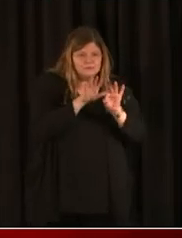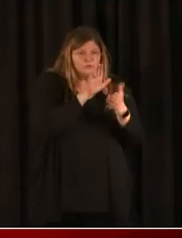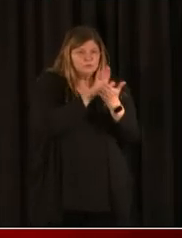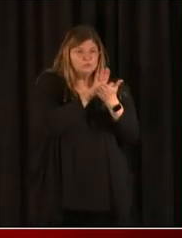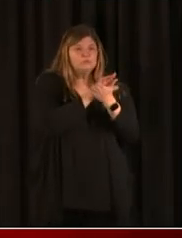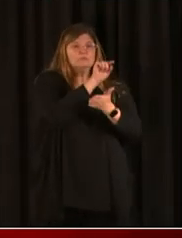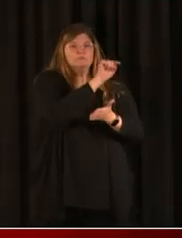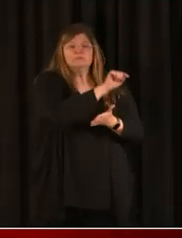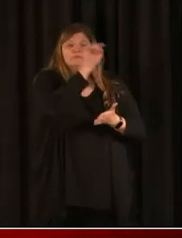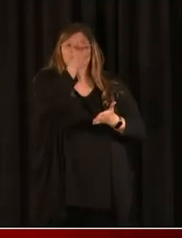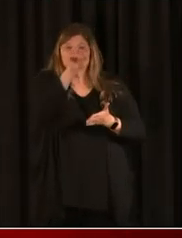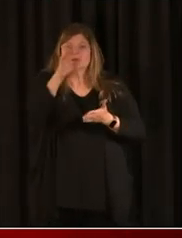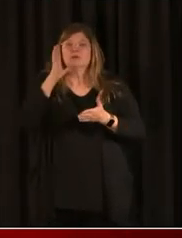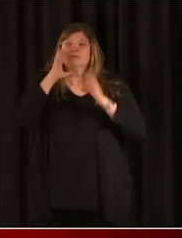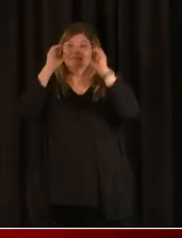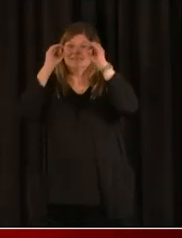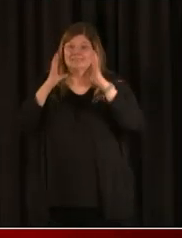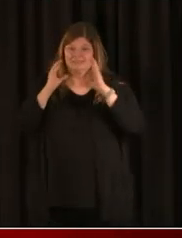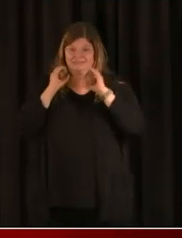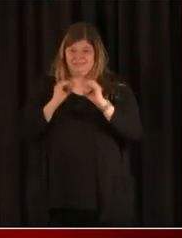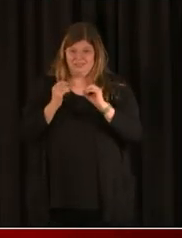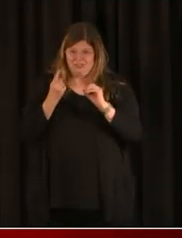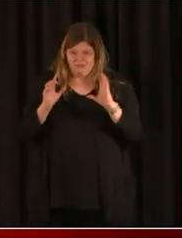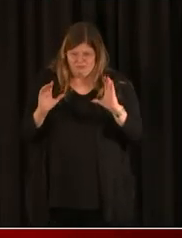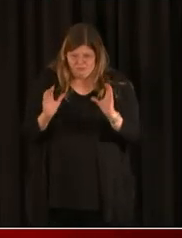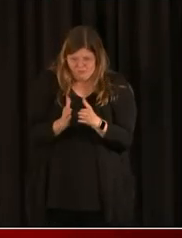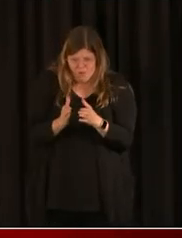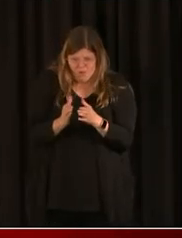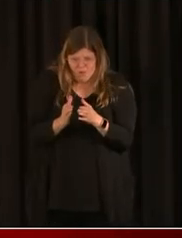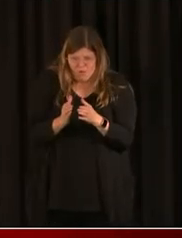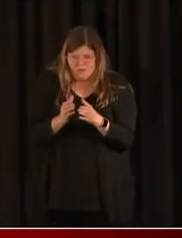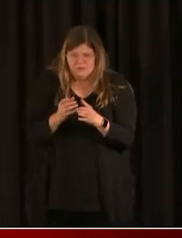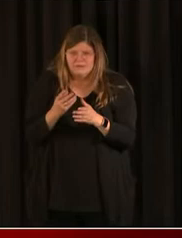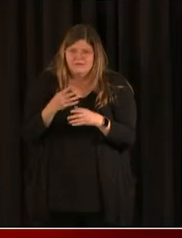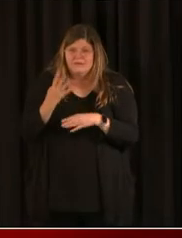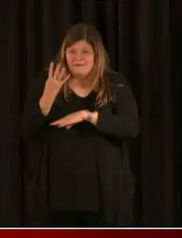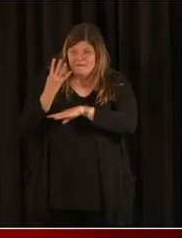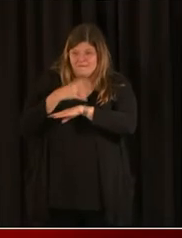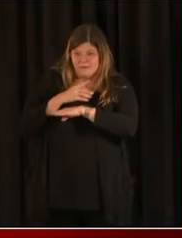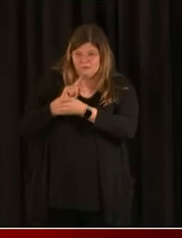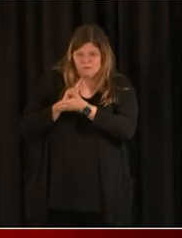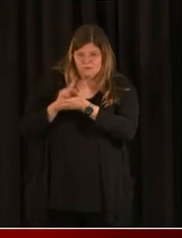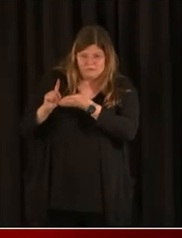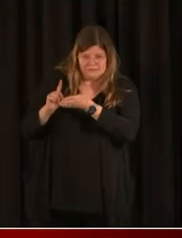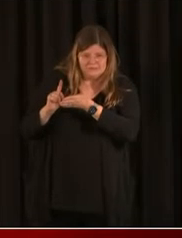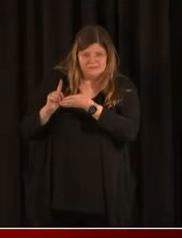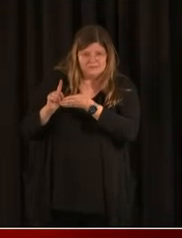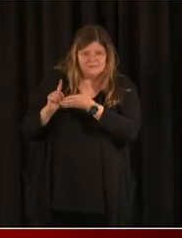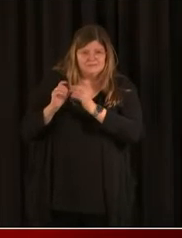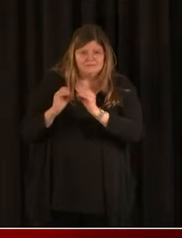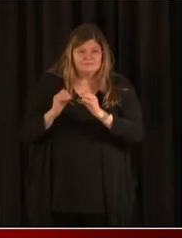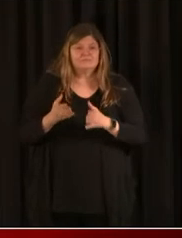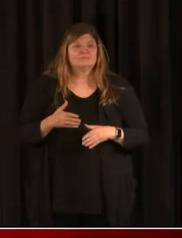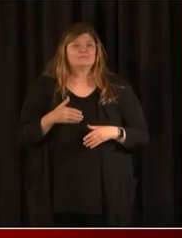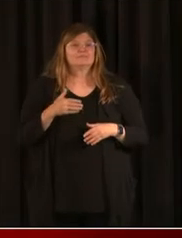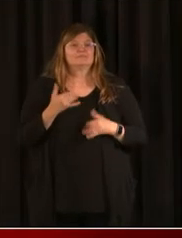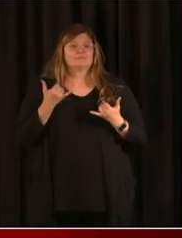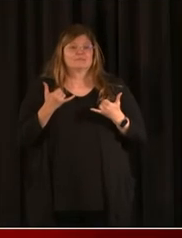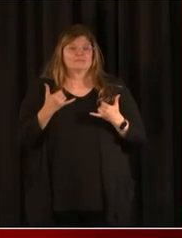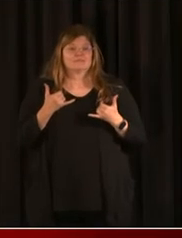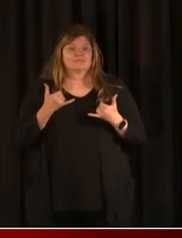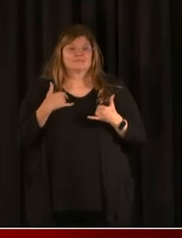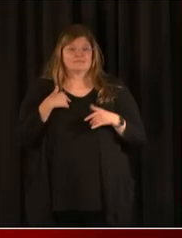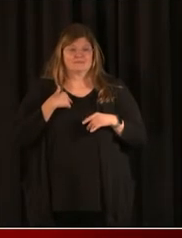of students either 4 to 4.5 days a week. So go to the next slide. I want to remind everyone of what our